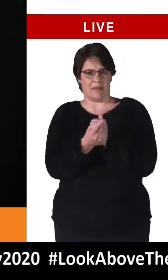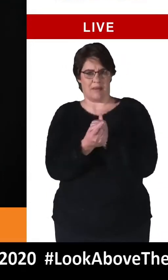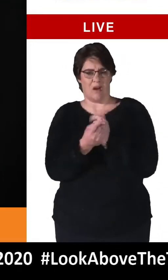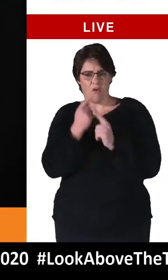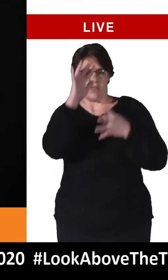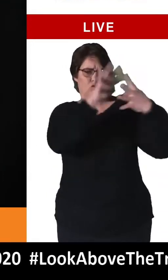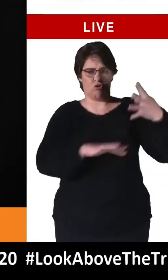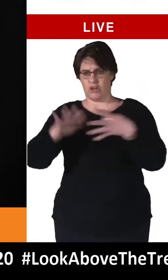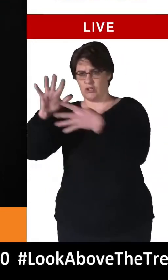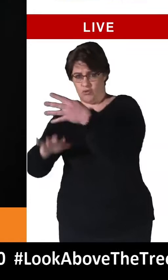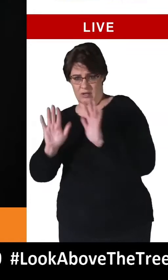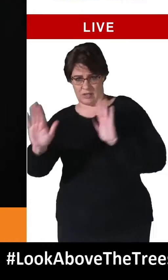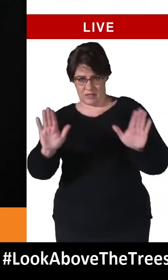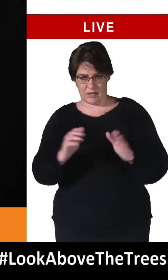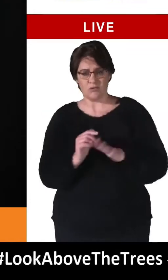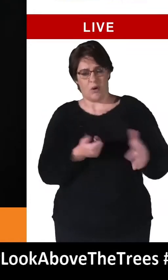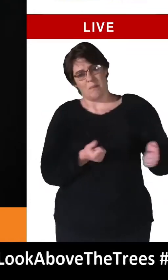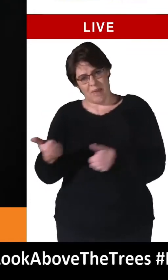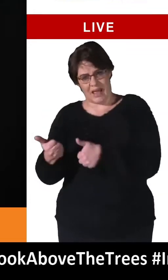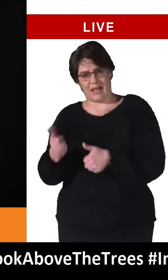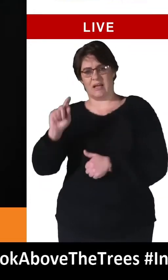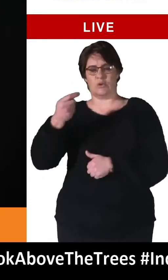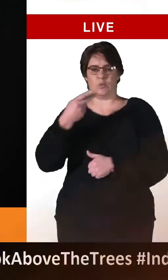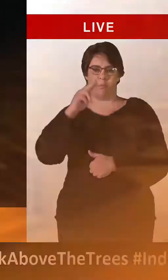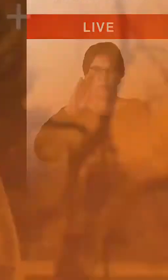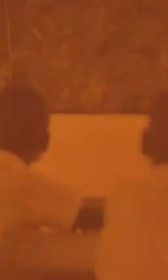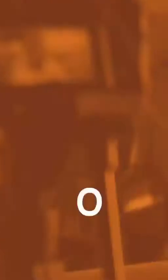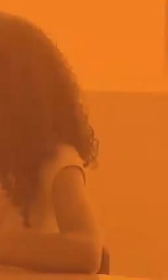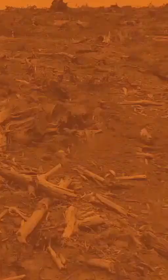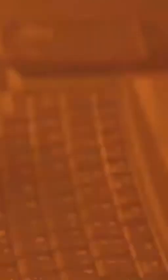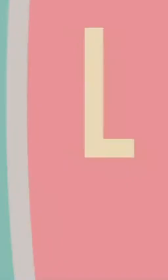scenarios. So I'm going to hand it back to Tumi Morake.